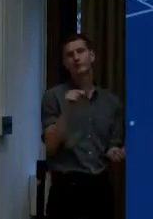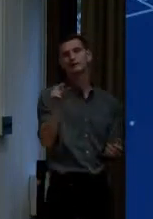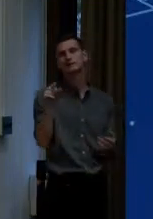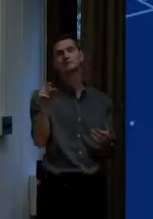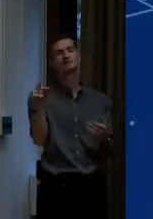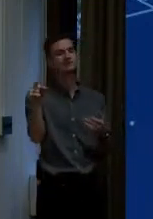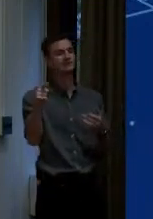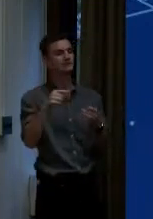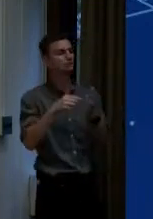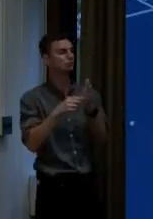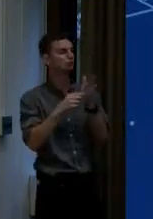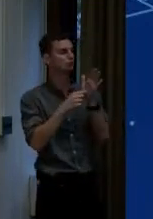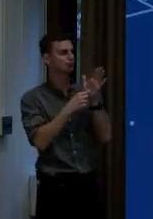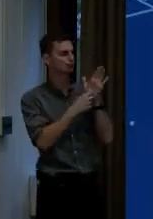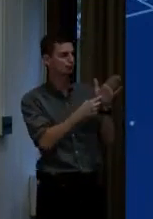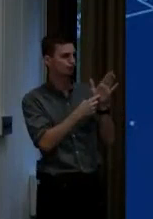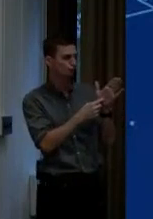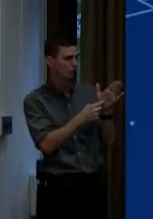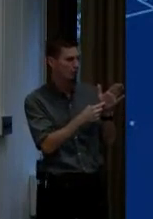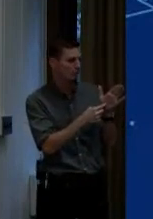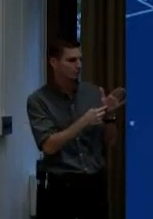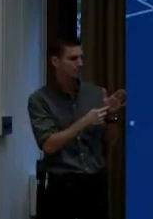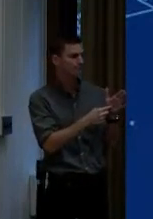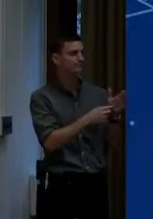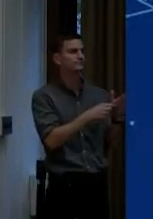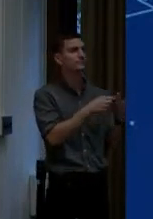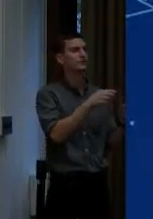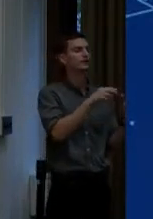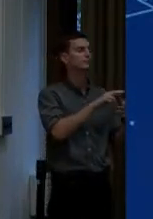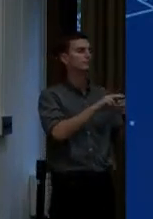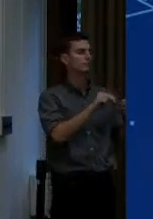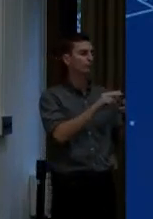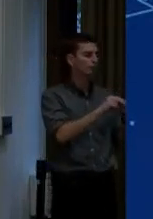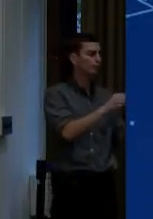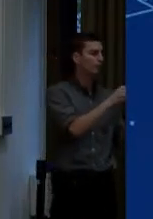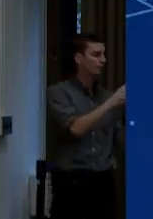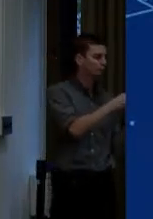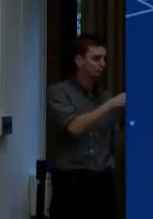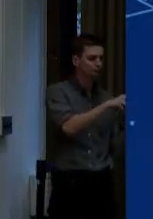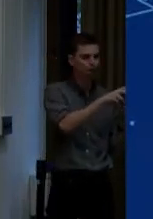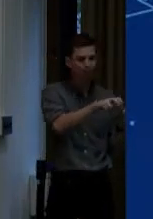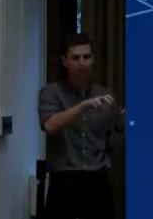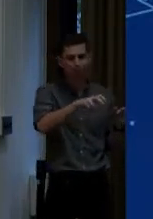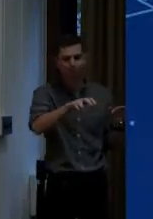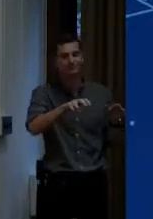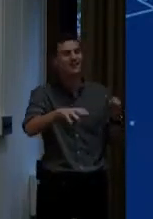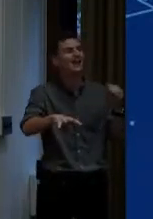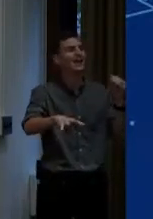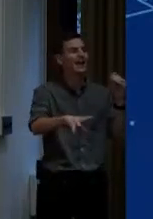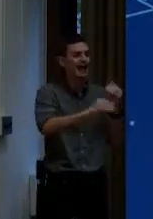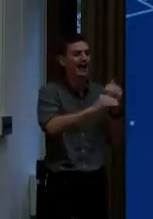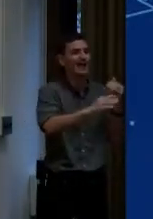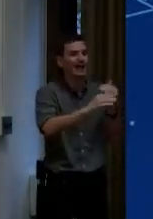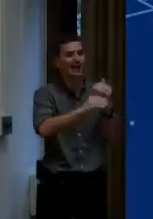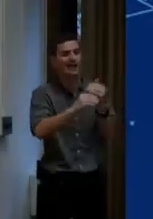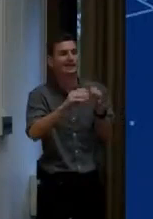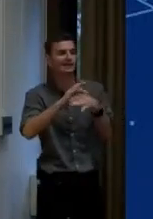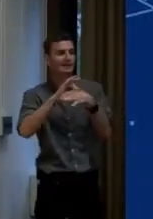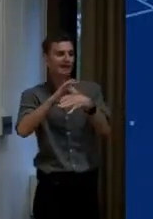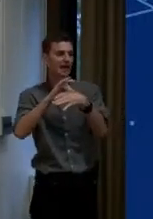showing, through saying prompt to prompt, really growing and adding context so that you're getting